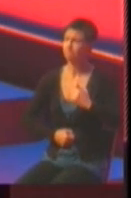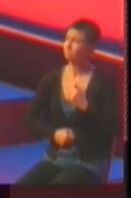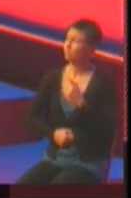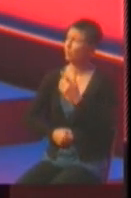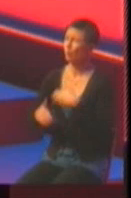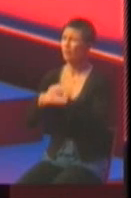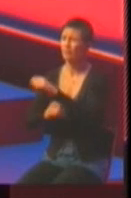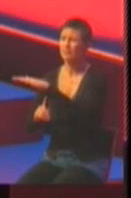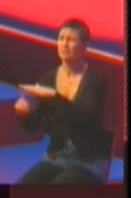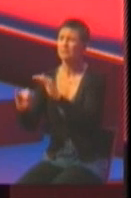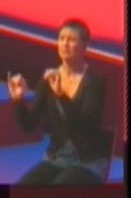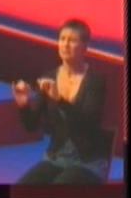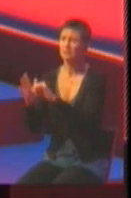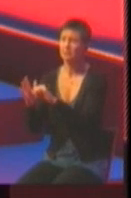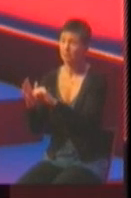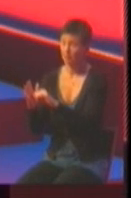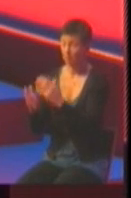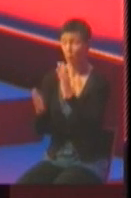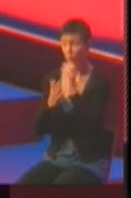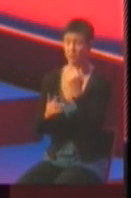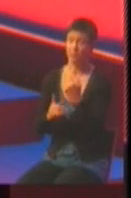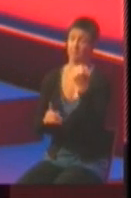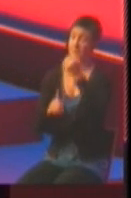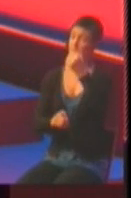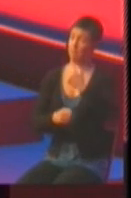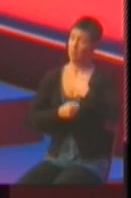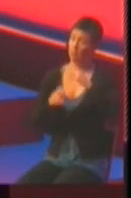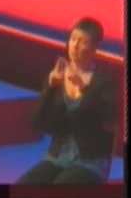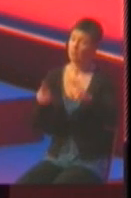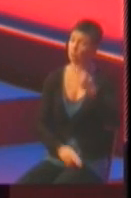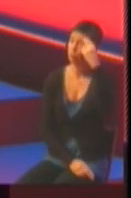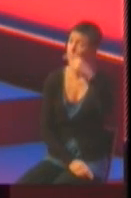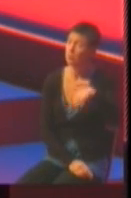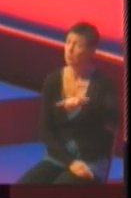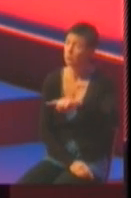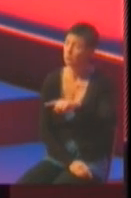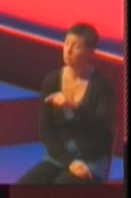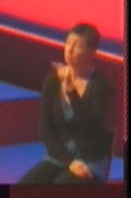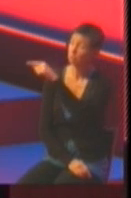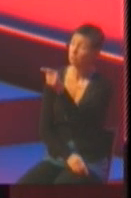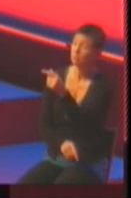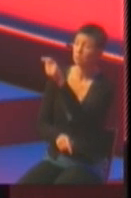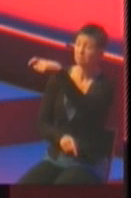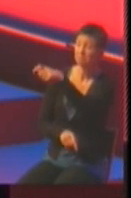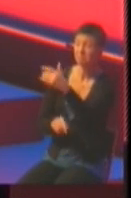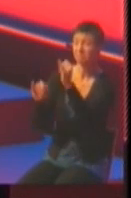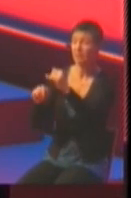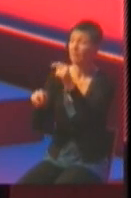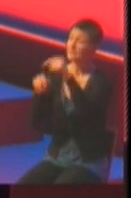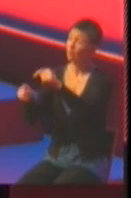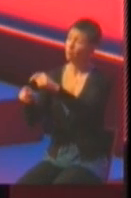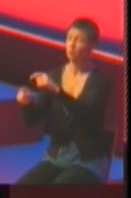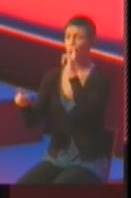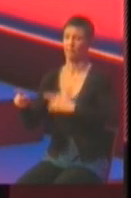adversity, with profound consequences for our international reputation. The terrorists would be characterised as the